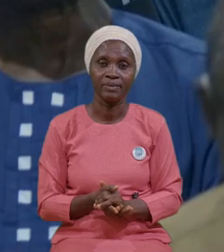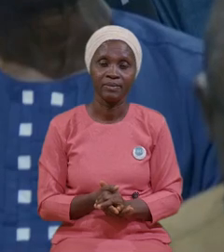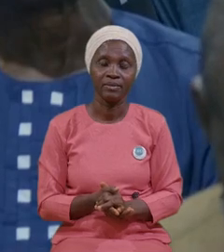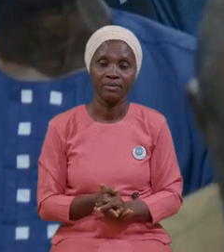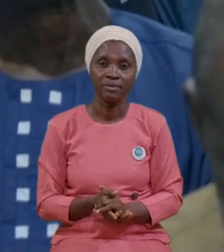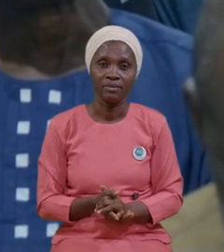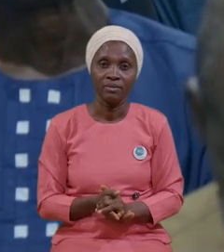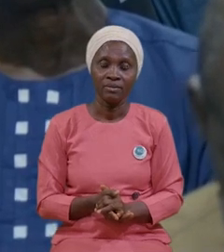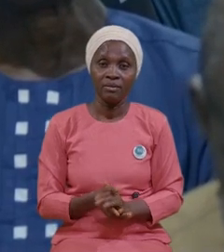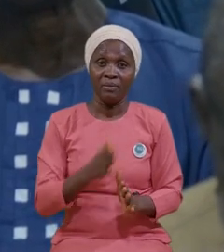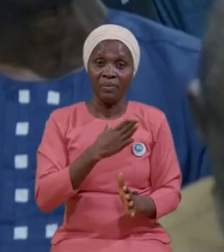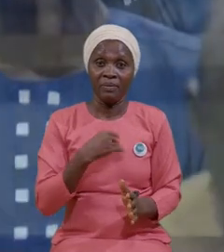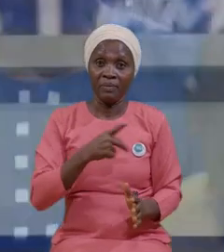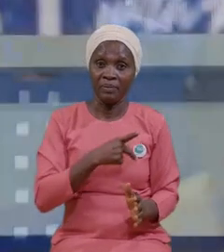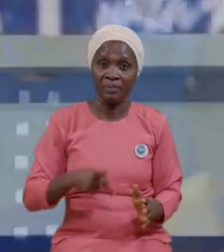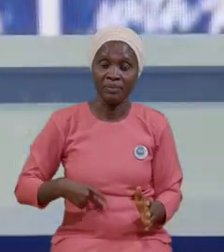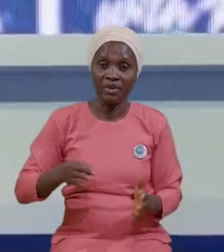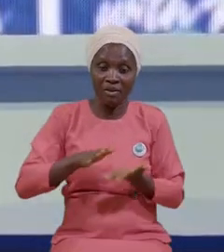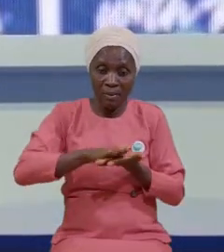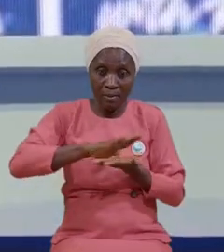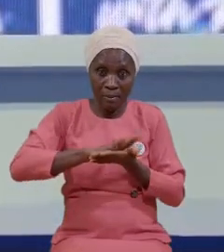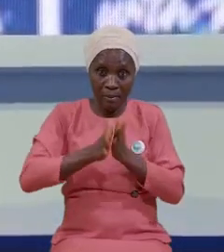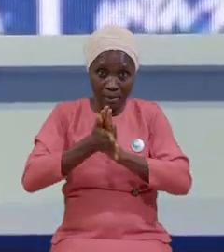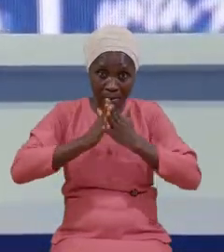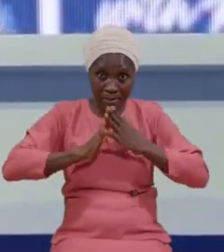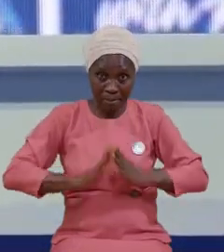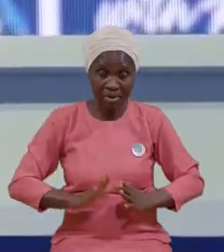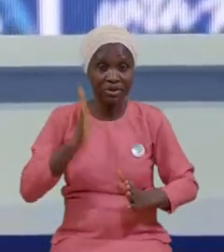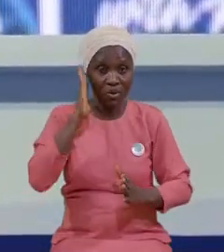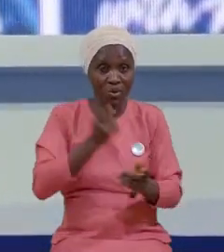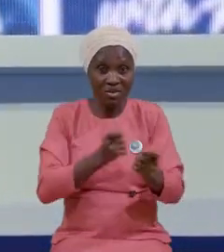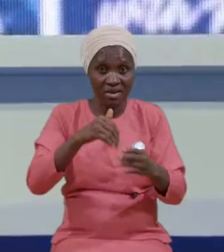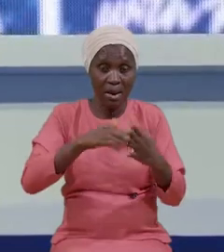And the Prince of Peace will reign in my heart.